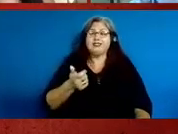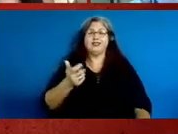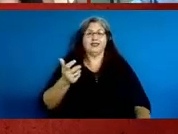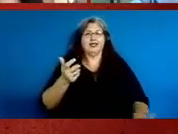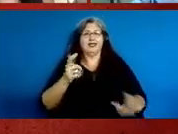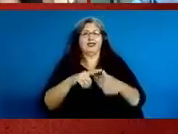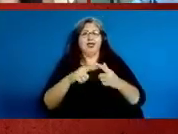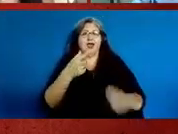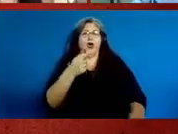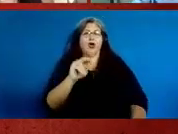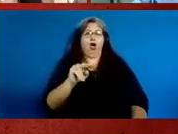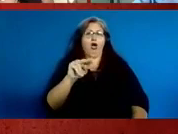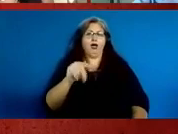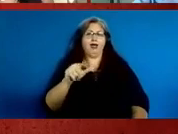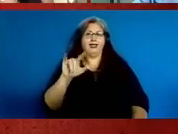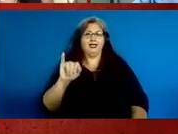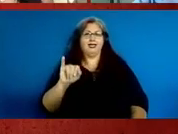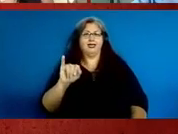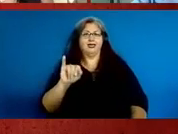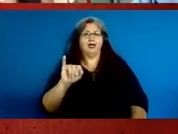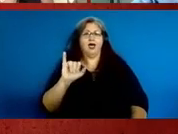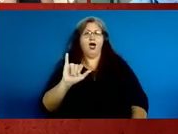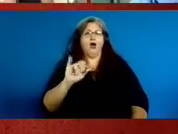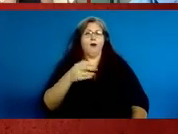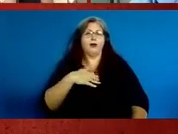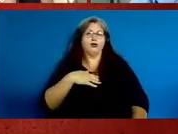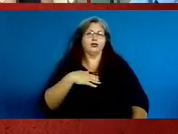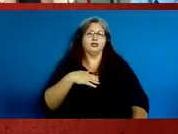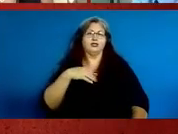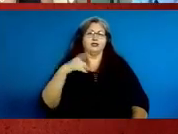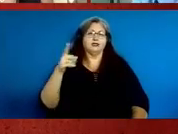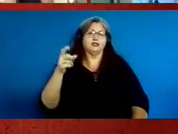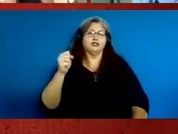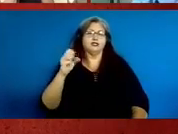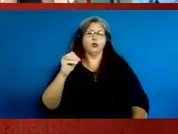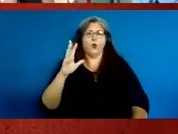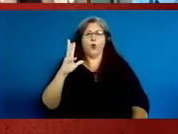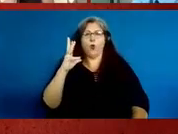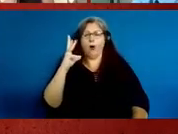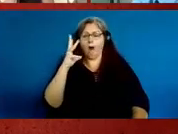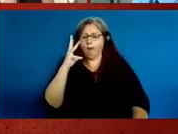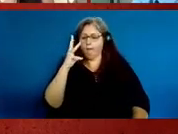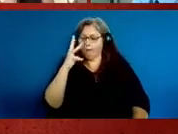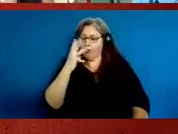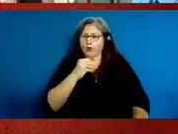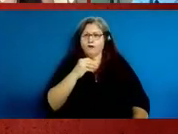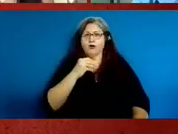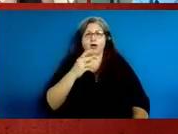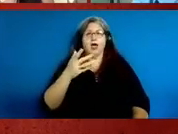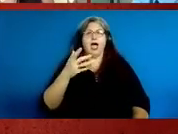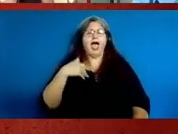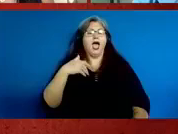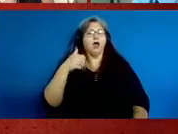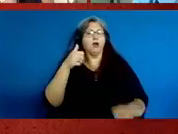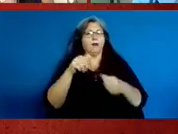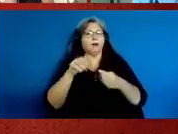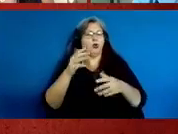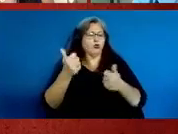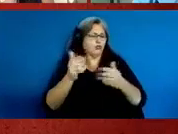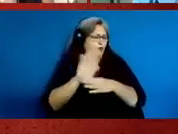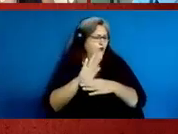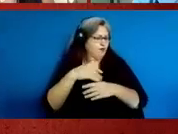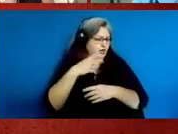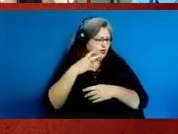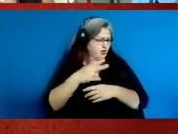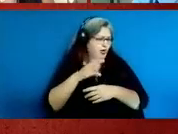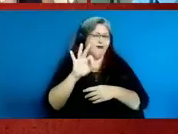Li. Don't forget, Gong Li. Oh my God, she's so beautiful. I had to. I knew. What movie did I see her in?